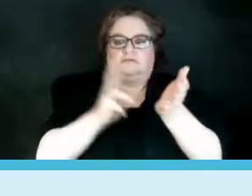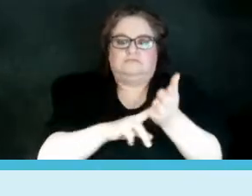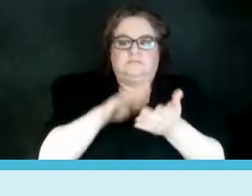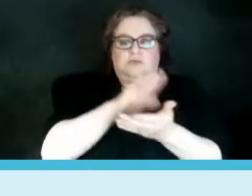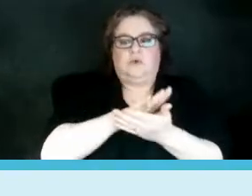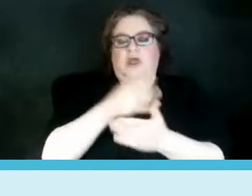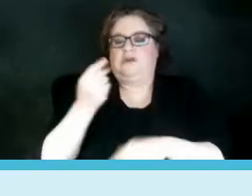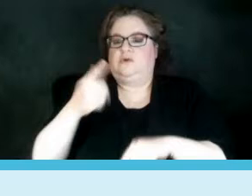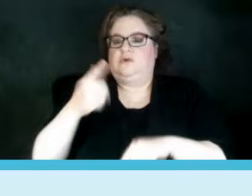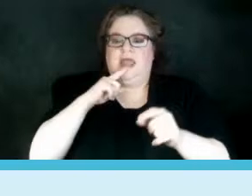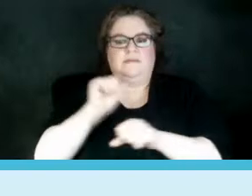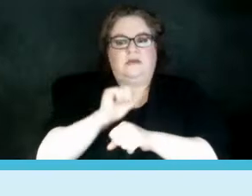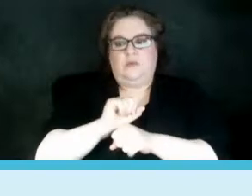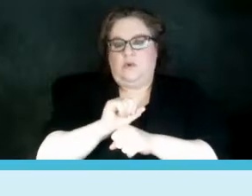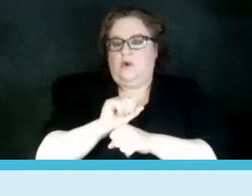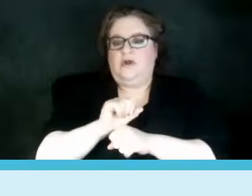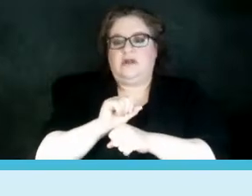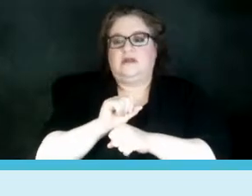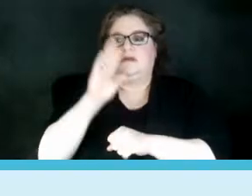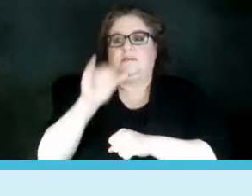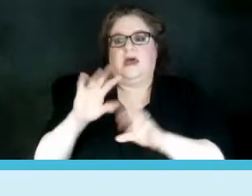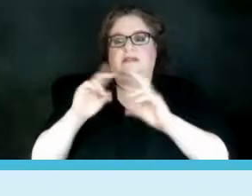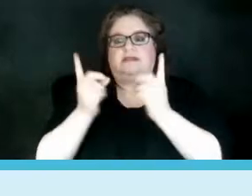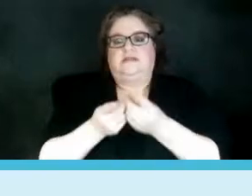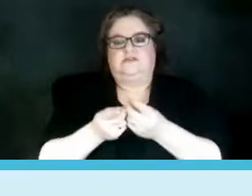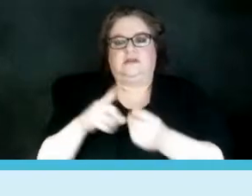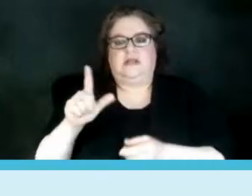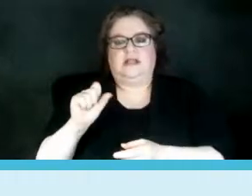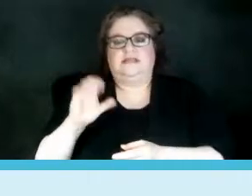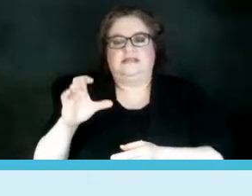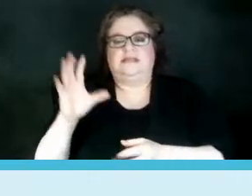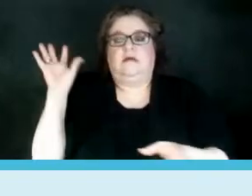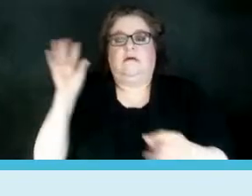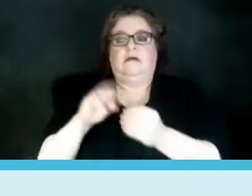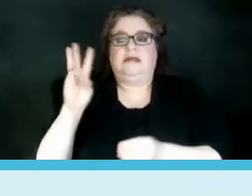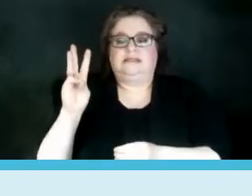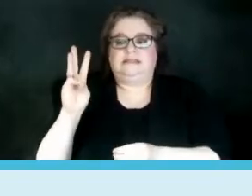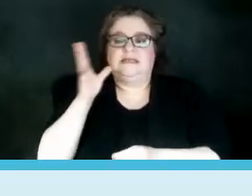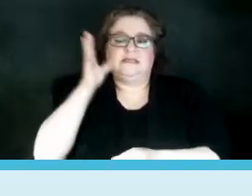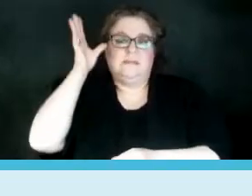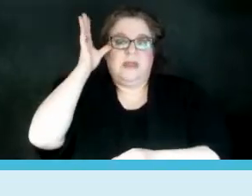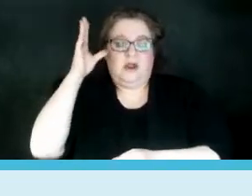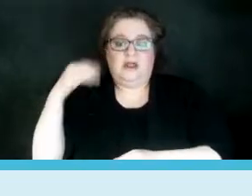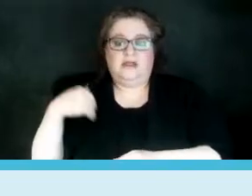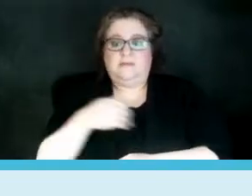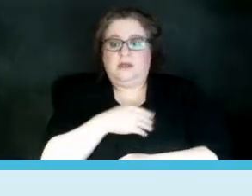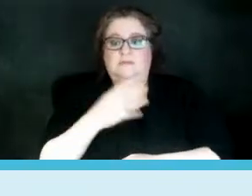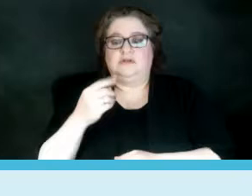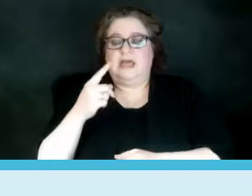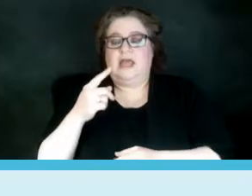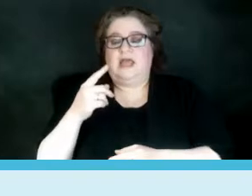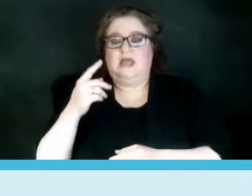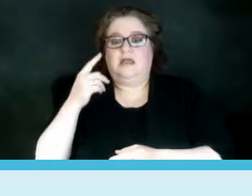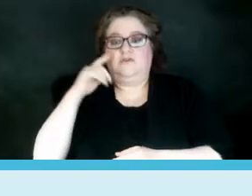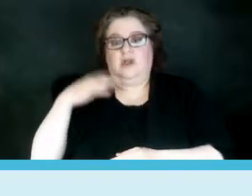you cannot be employed by the district. LSCs have 6 parent members, and to be a parent